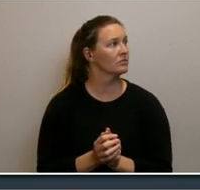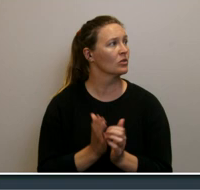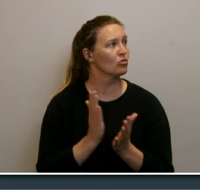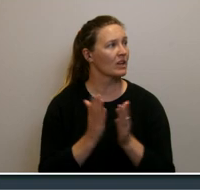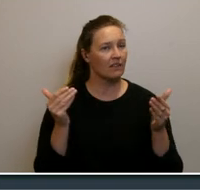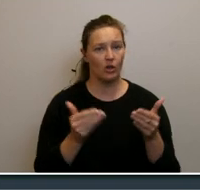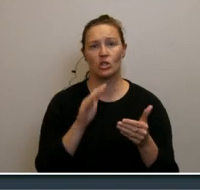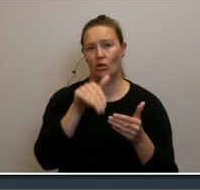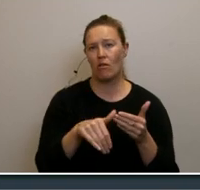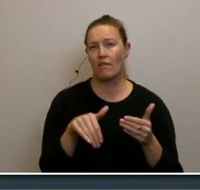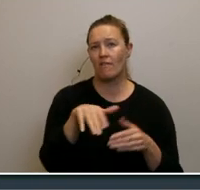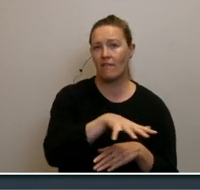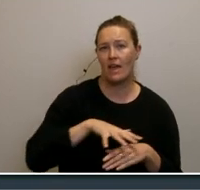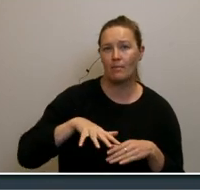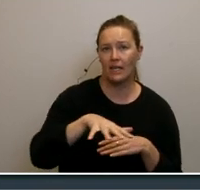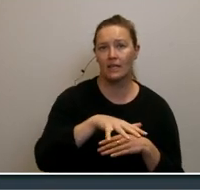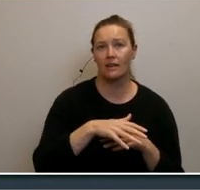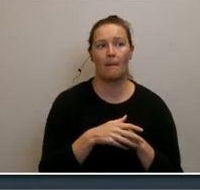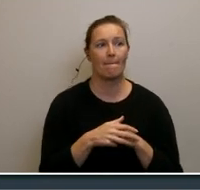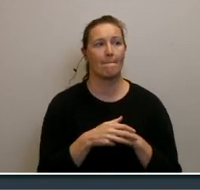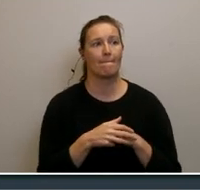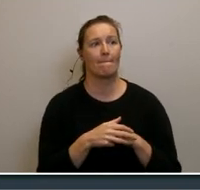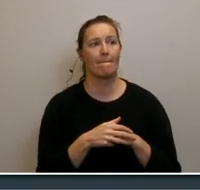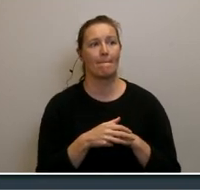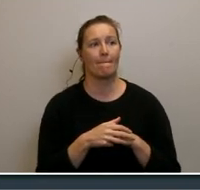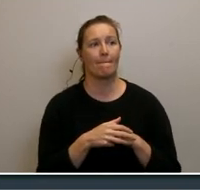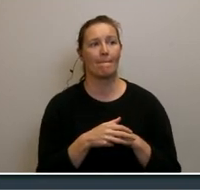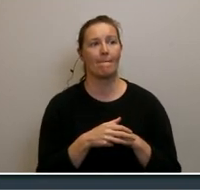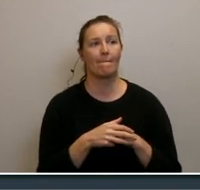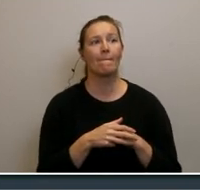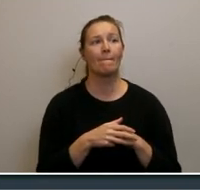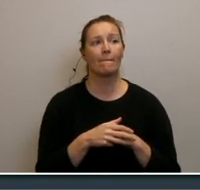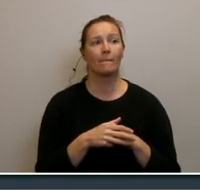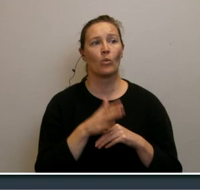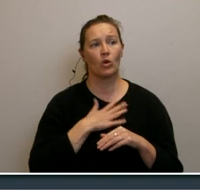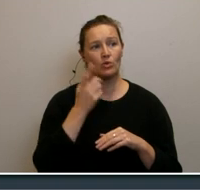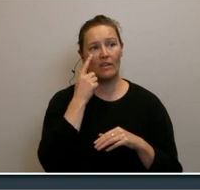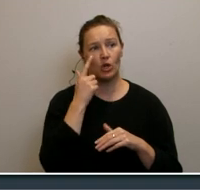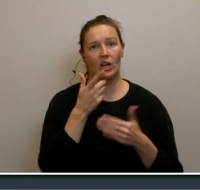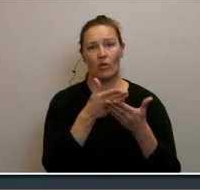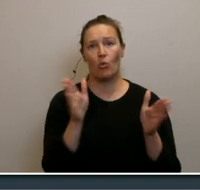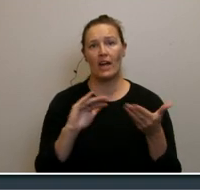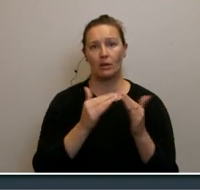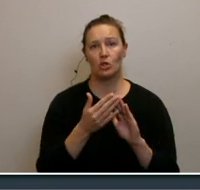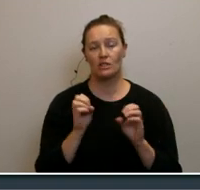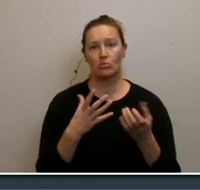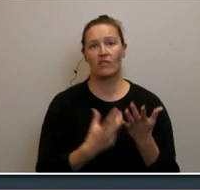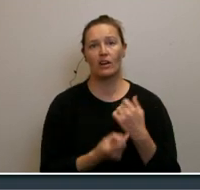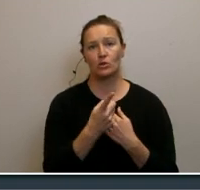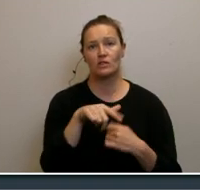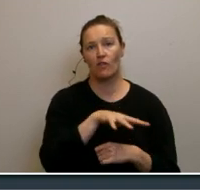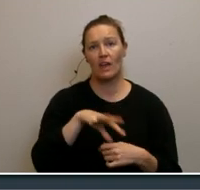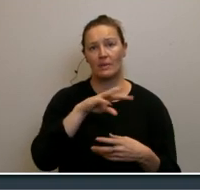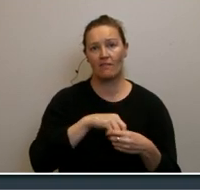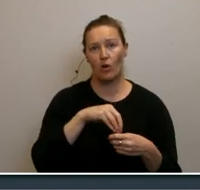family. It's a critical factor to look at the community, the wider community here, to give opportunities for family involvement